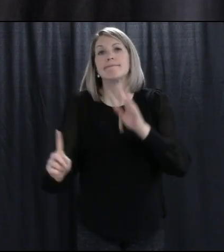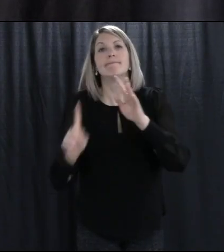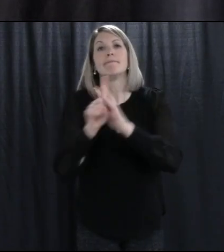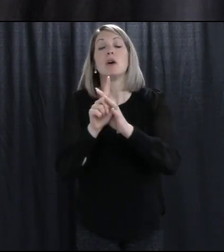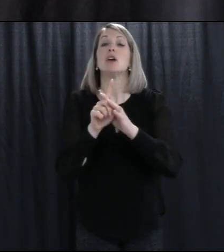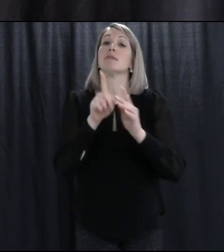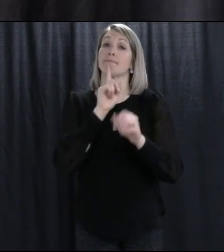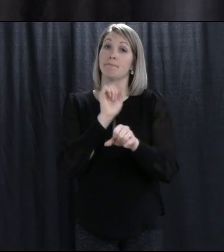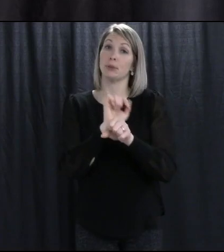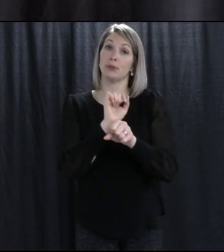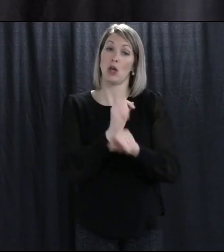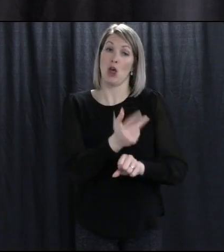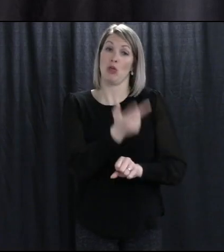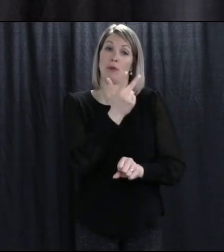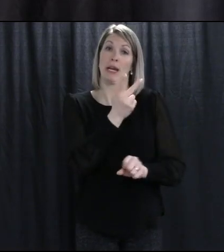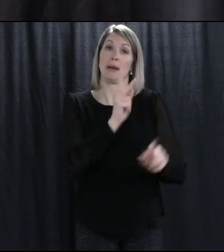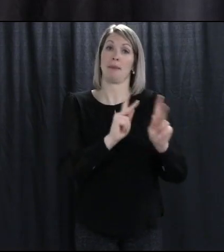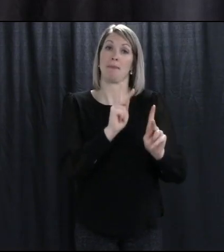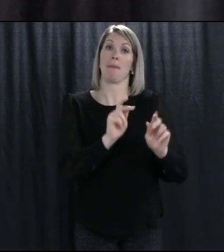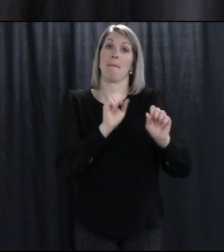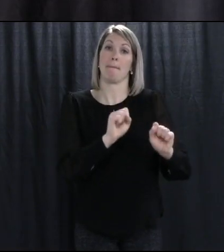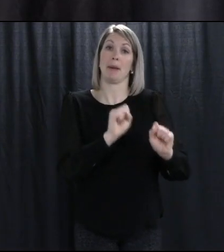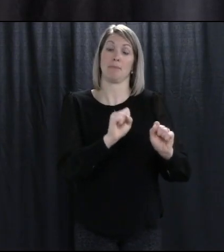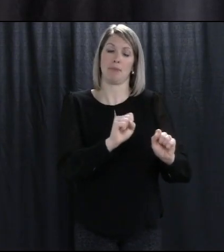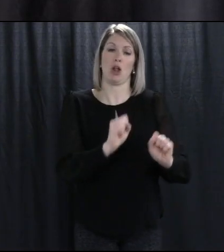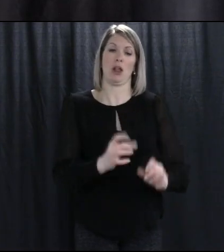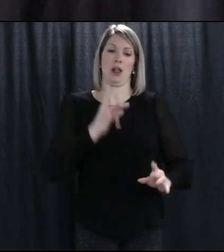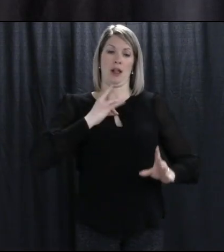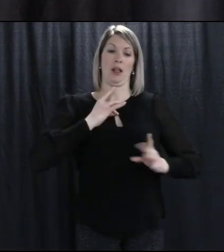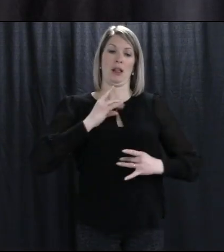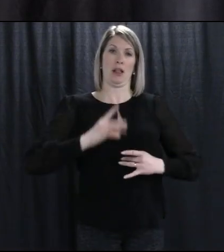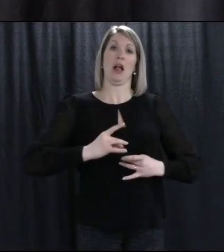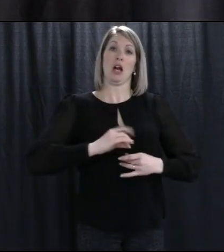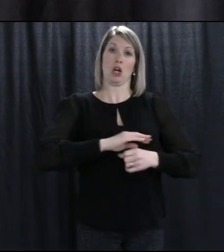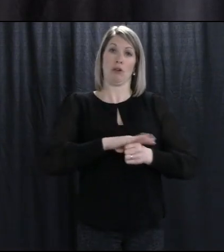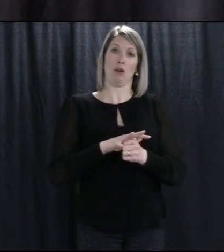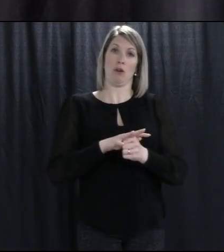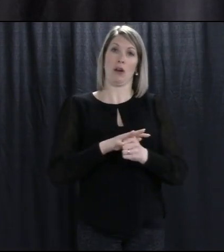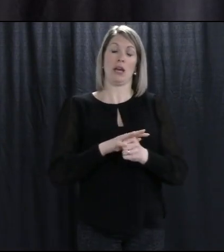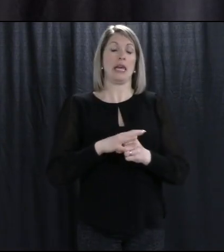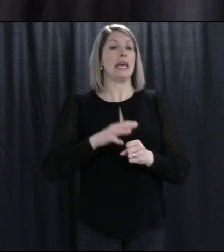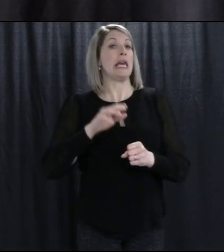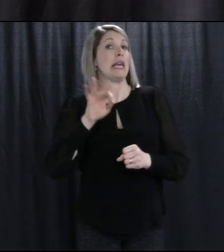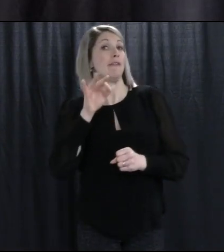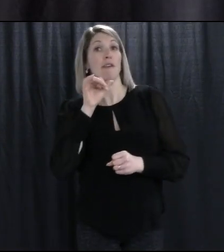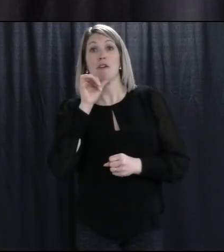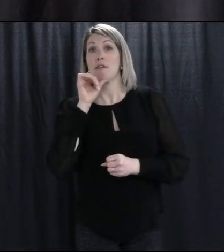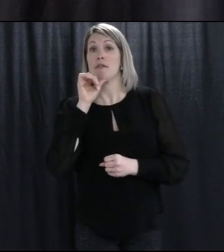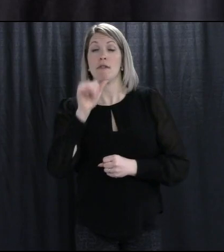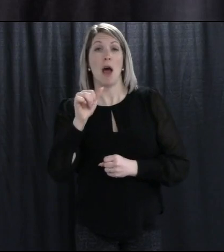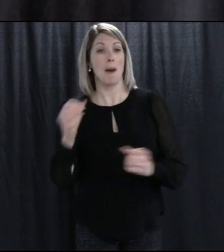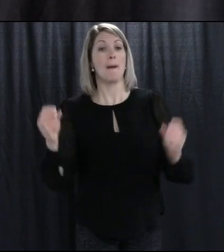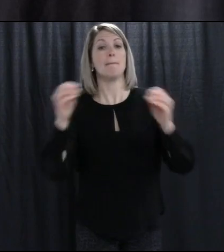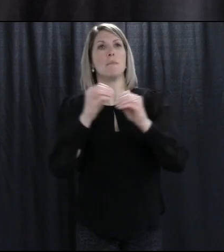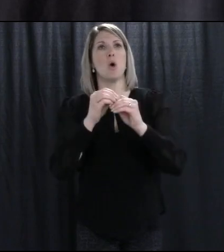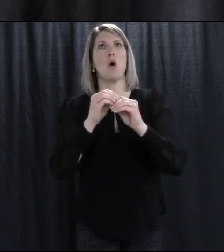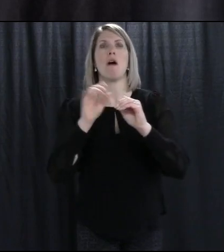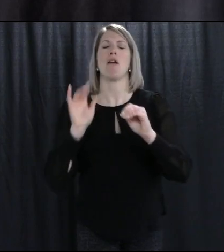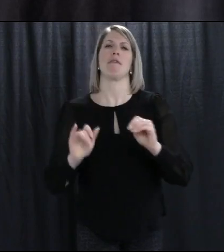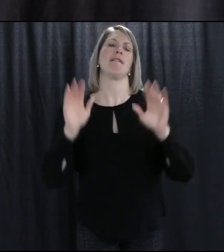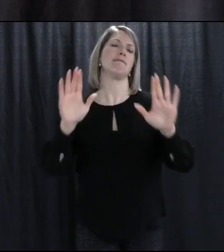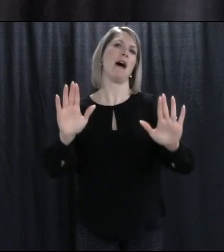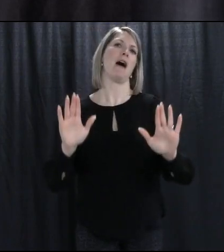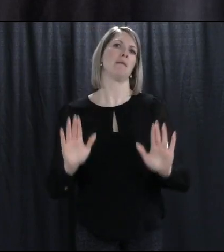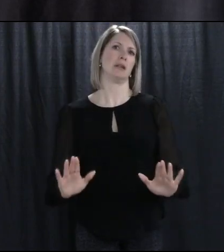currently. It would be remarkable, if not miraculous, if we don't get more. This is the long haul. We'll be at this through